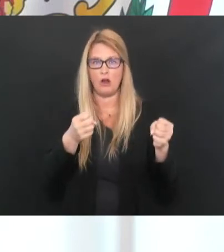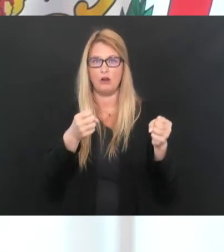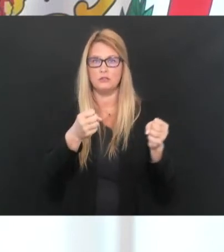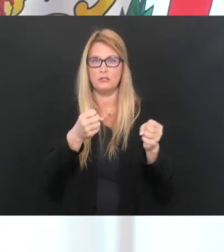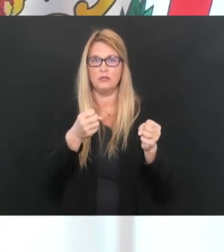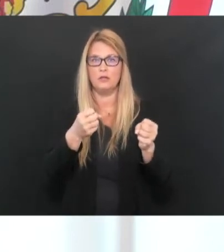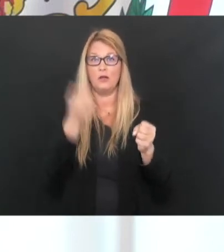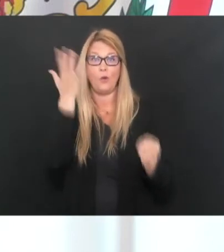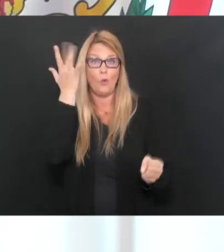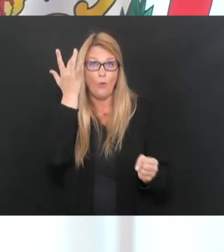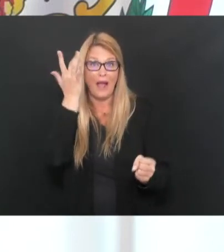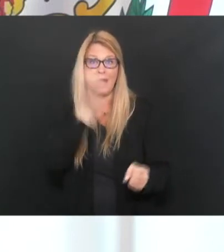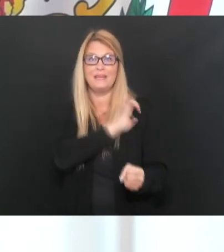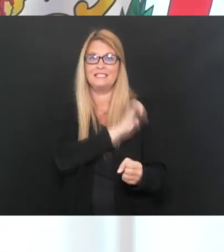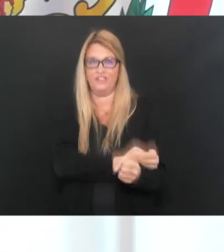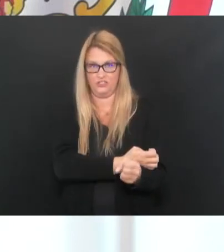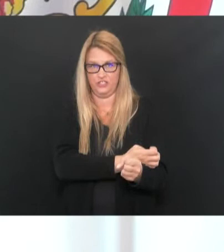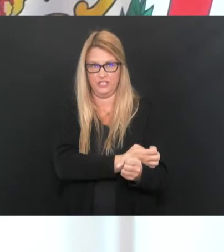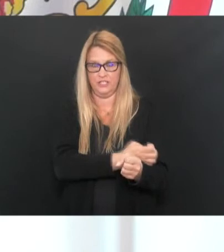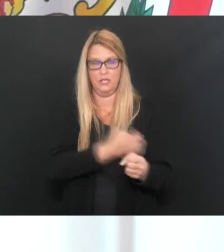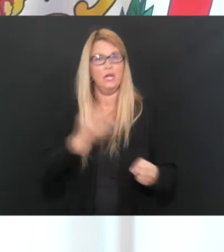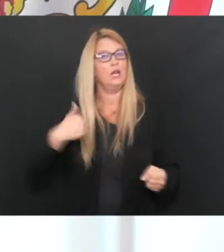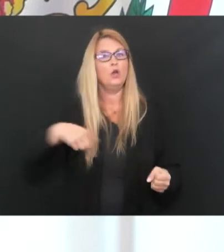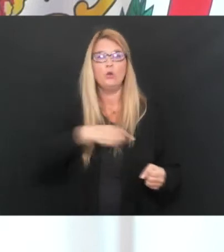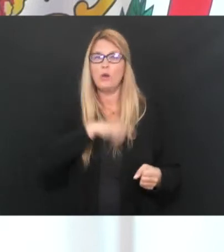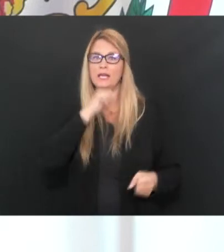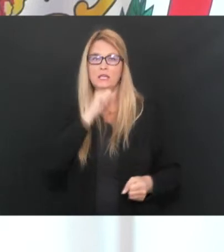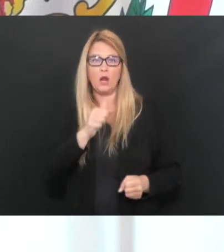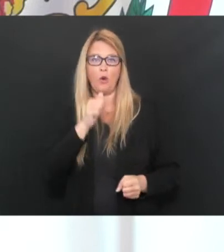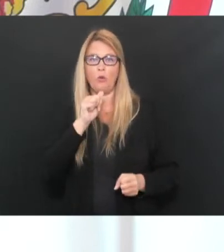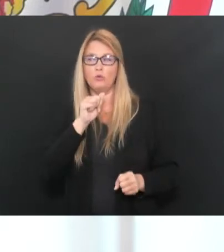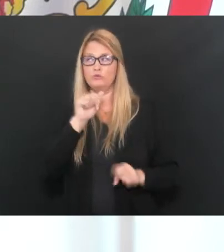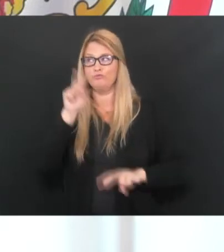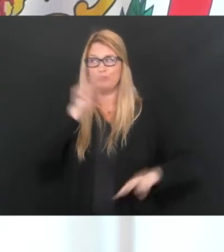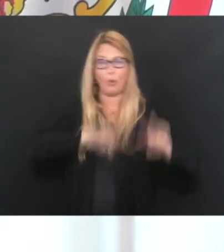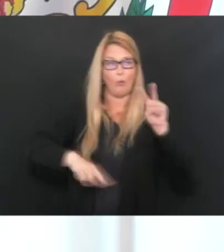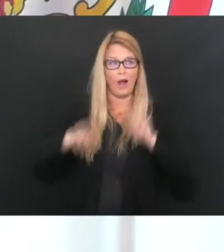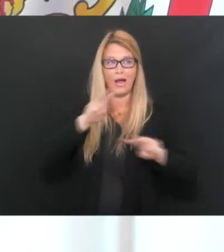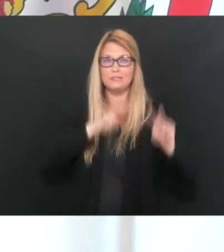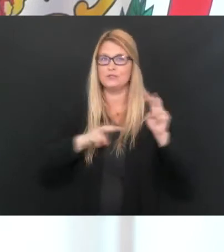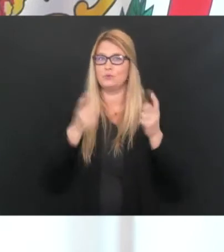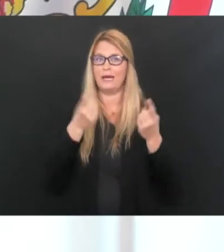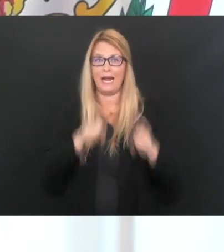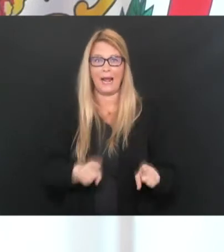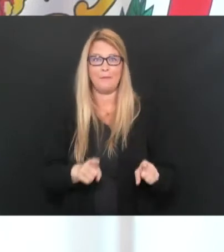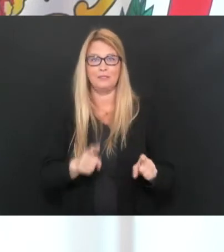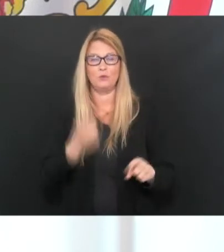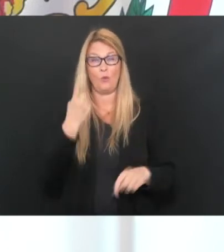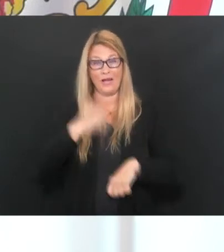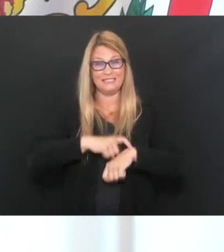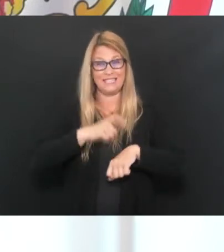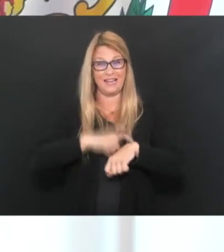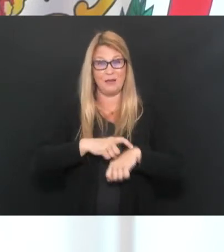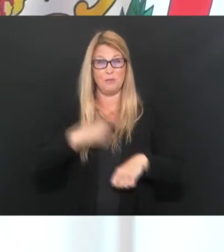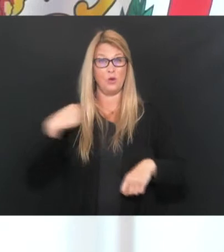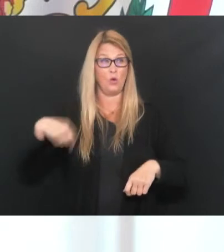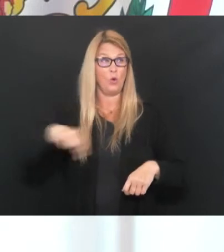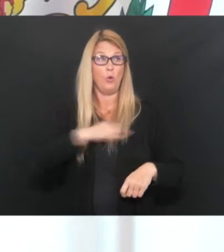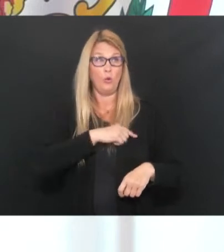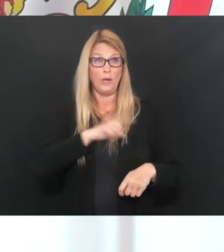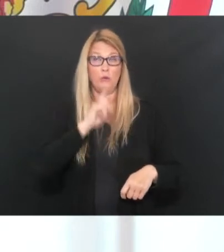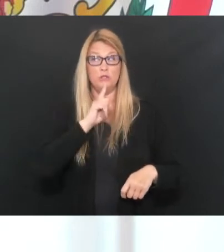standpoint. If we don't watch out, at one time we were absolutely at the